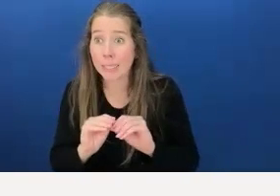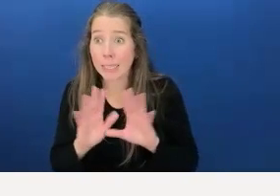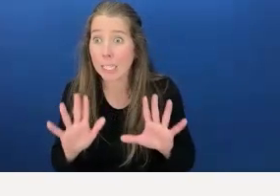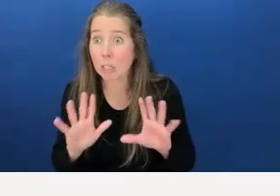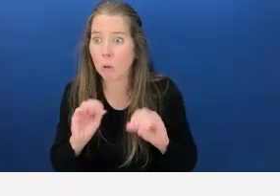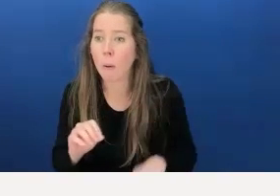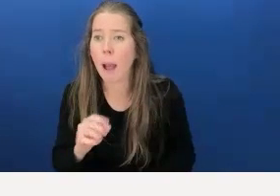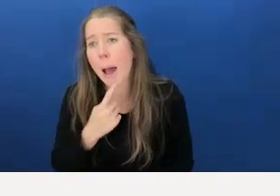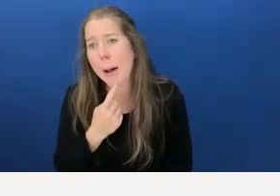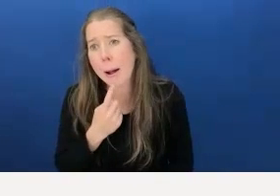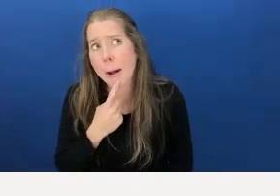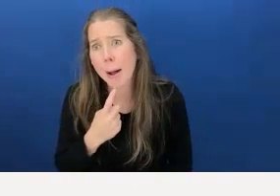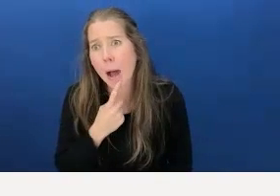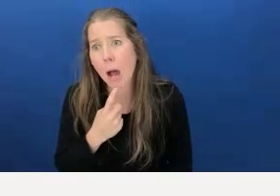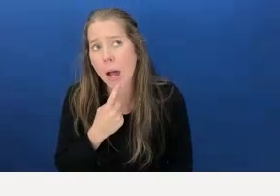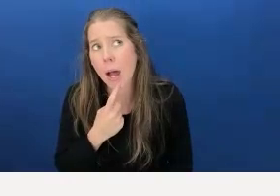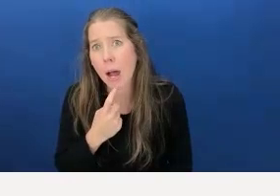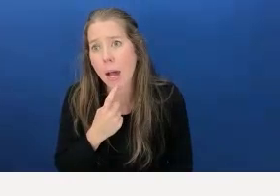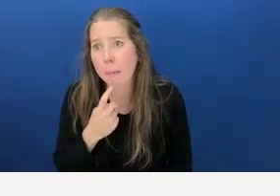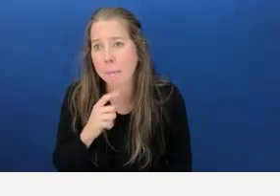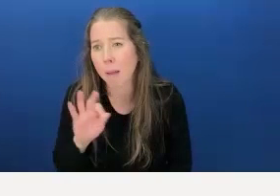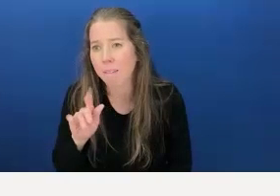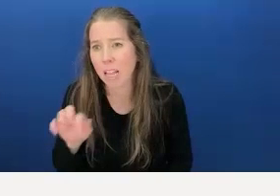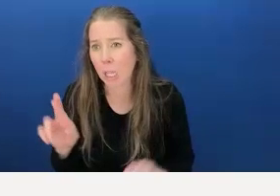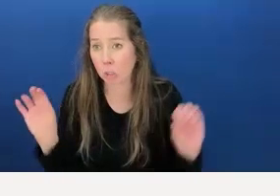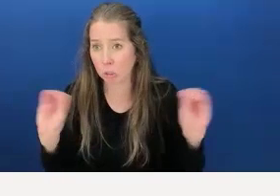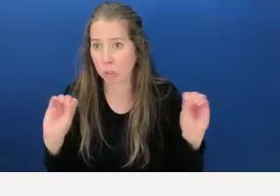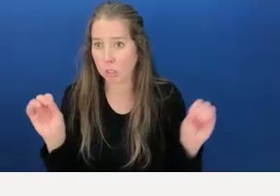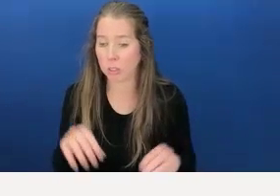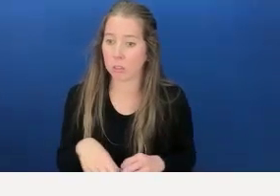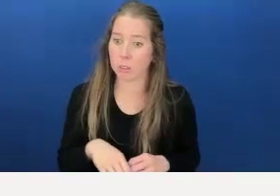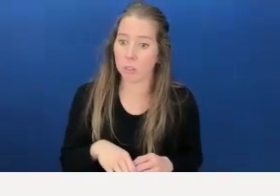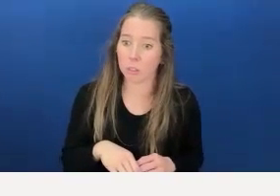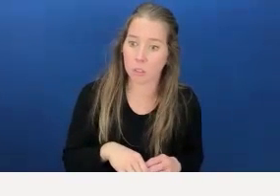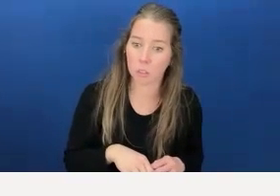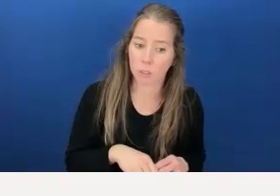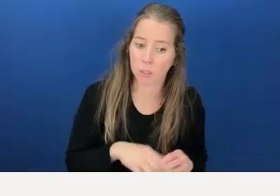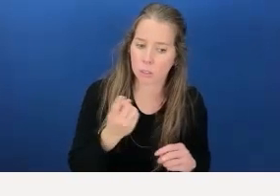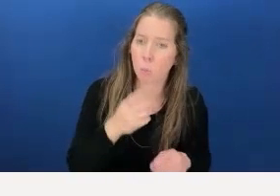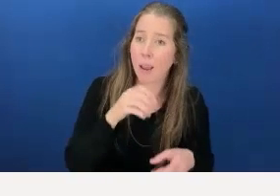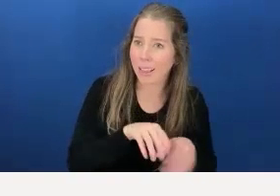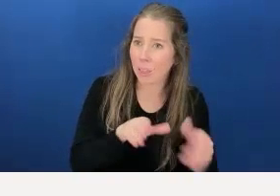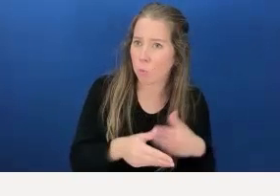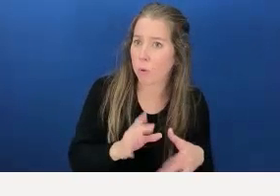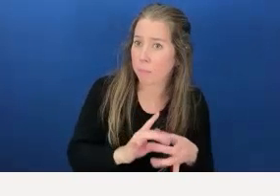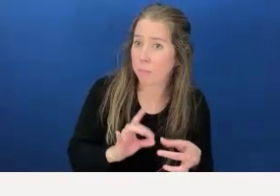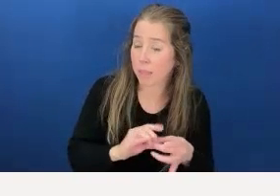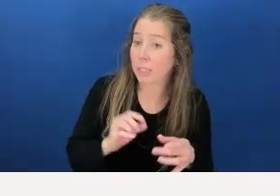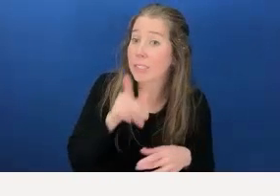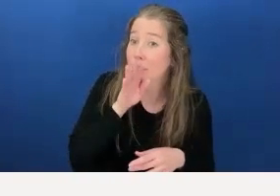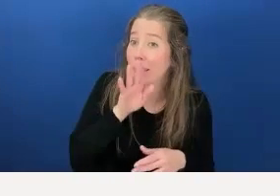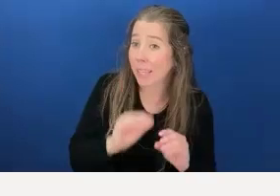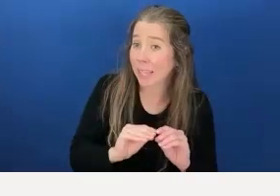any ums or all of those things. Even if you speak clearly, Yeah. if you're learning something that is brand new to you, and you do